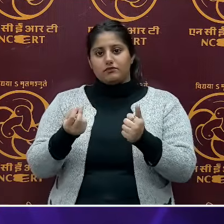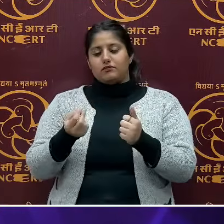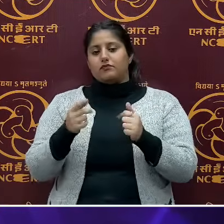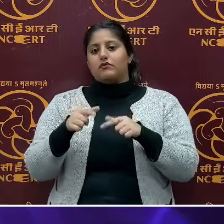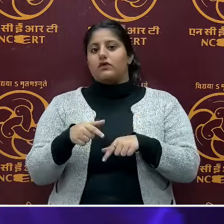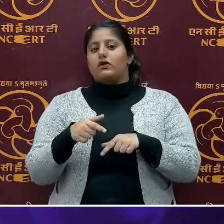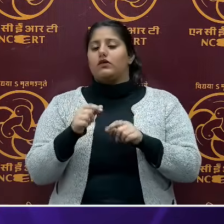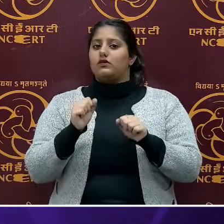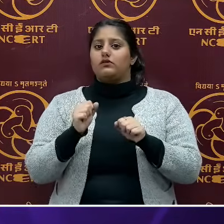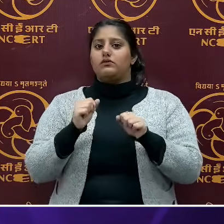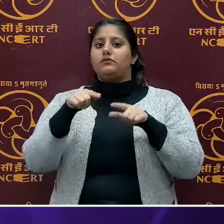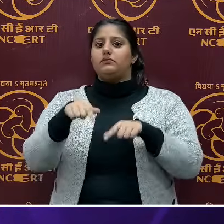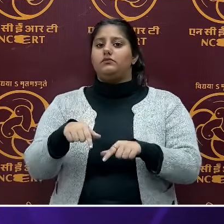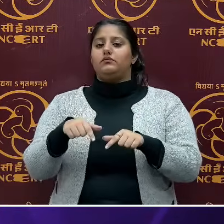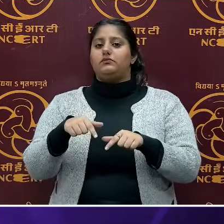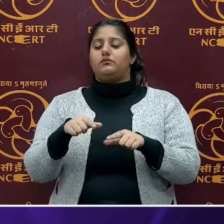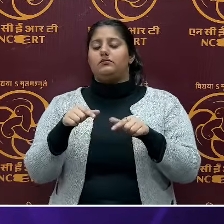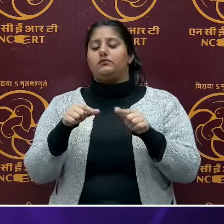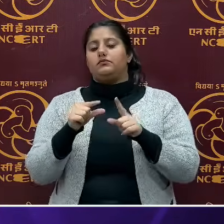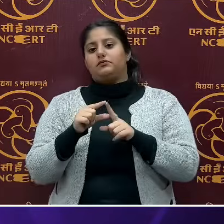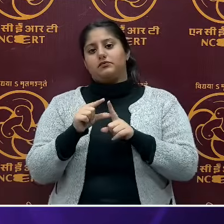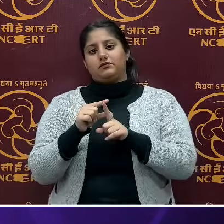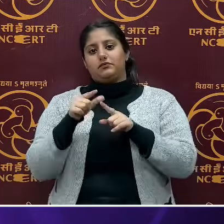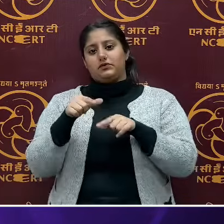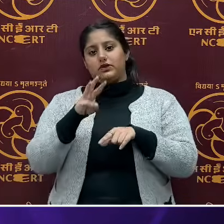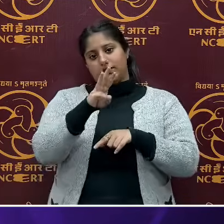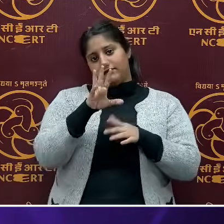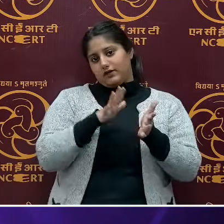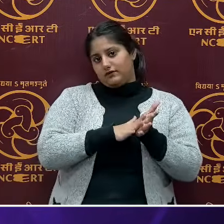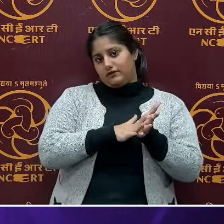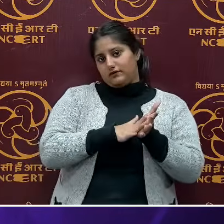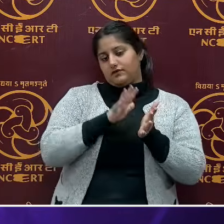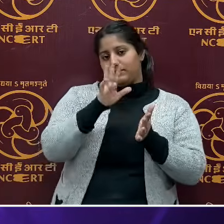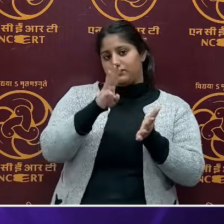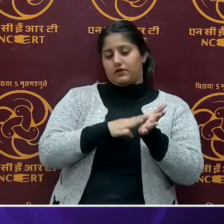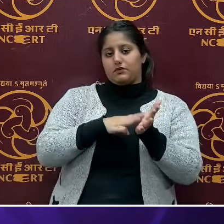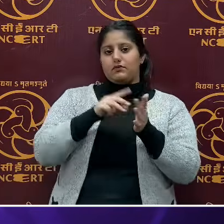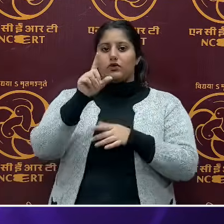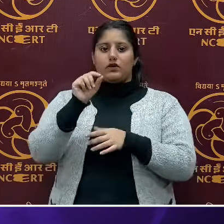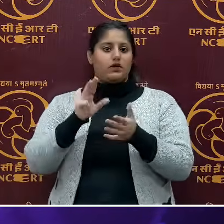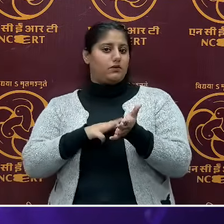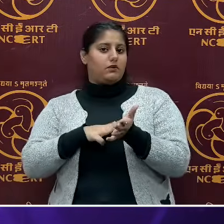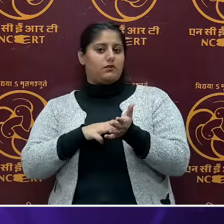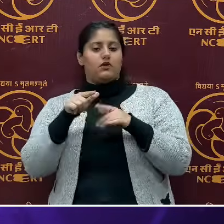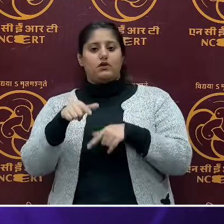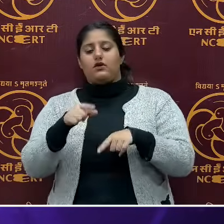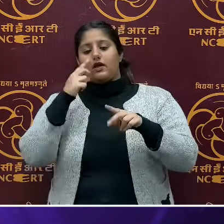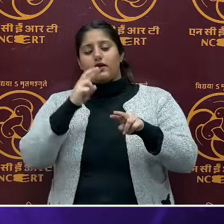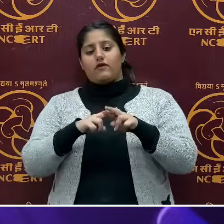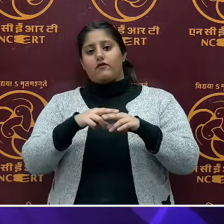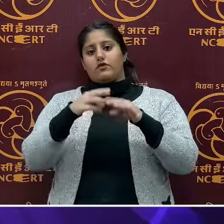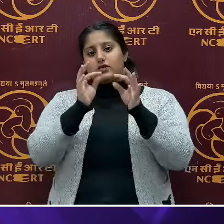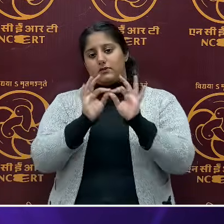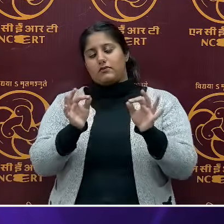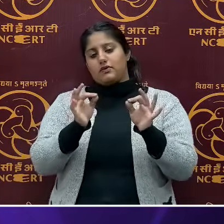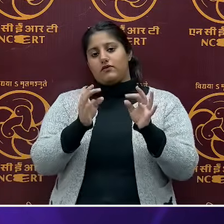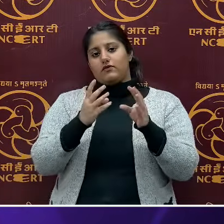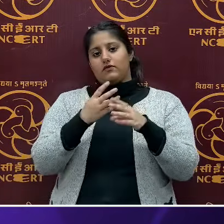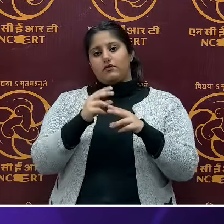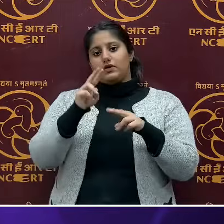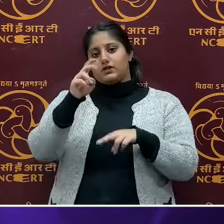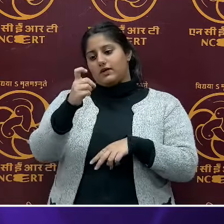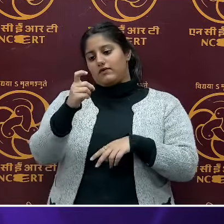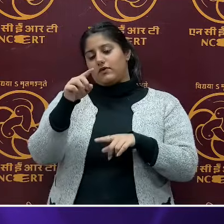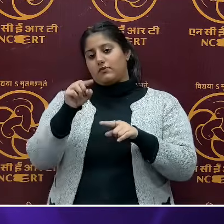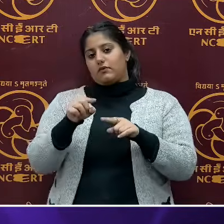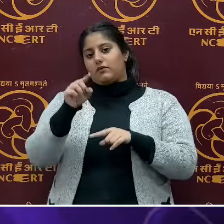only 1. Now D, 35 mm, 10 mm. When you are going to convert this into its simplest form, you will get 7